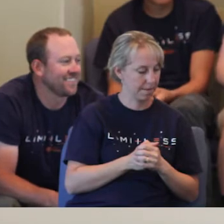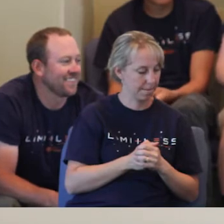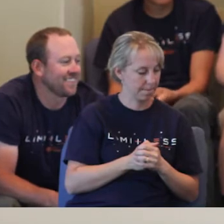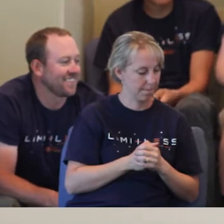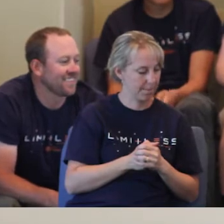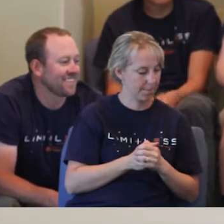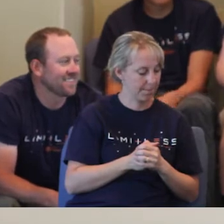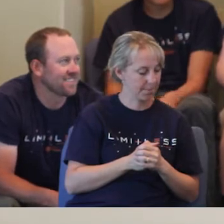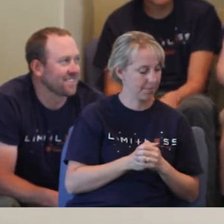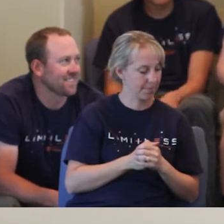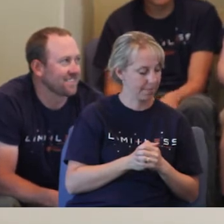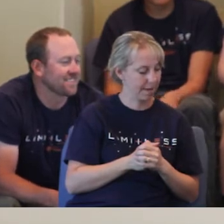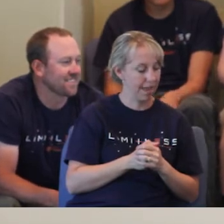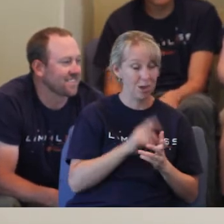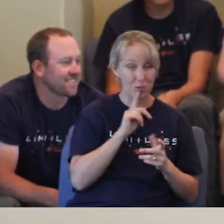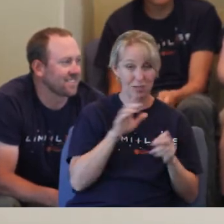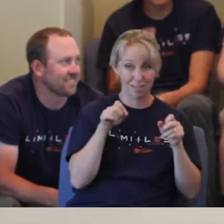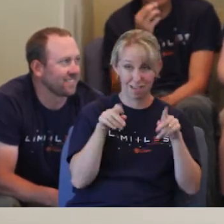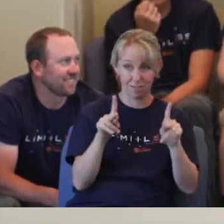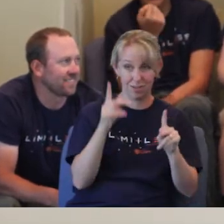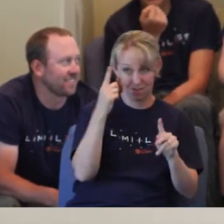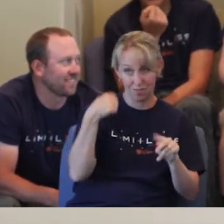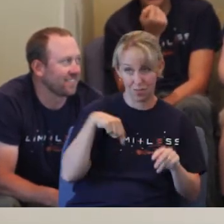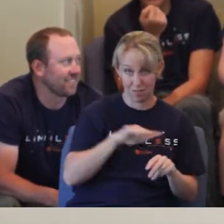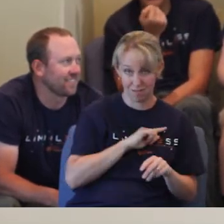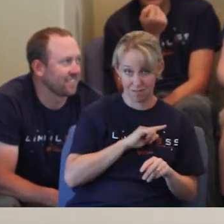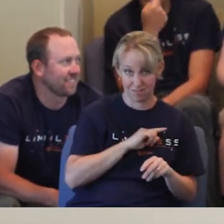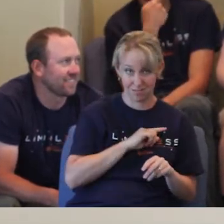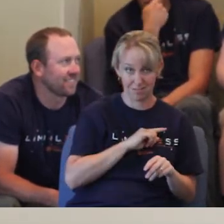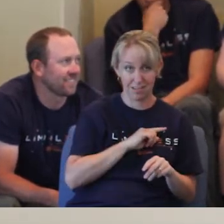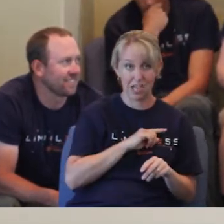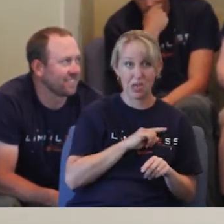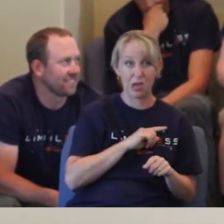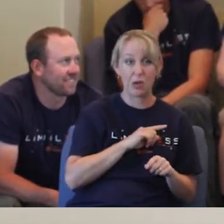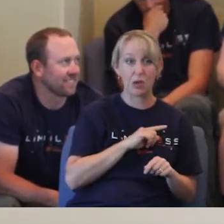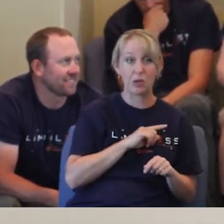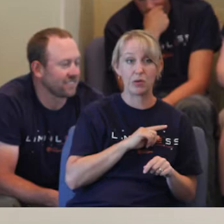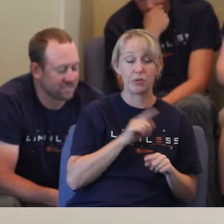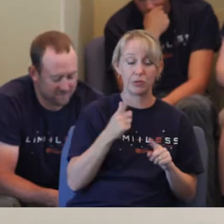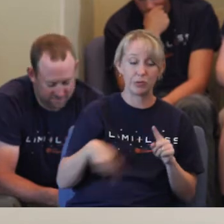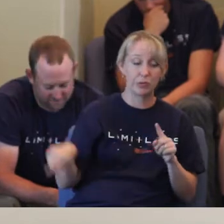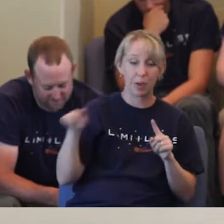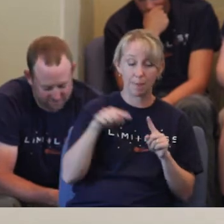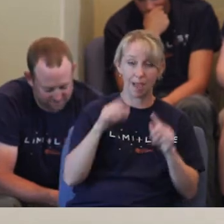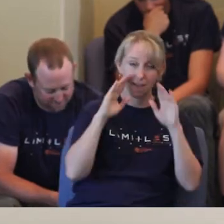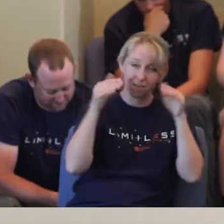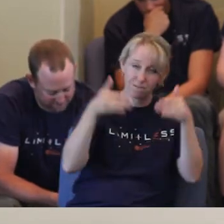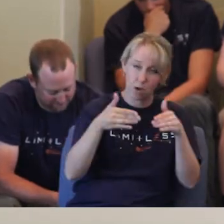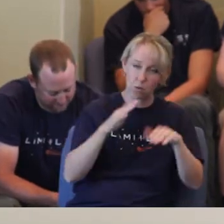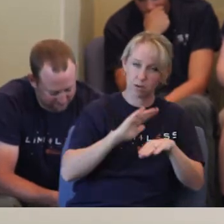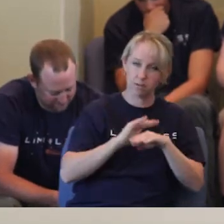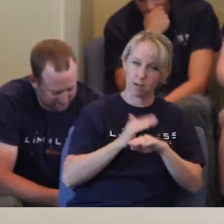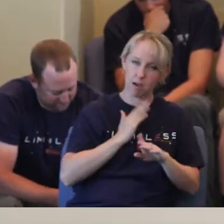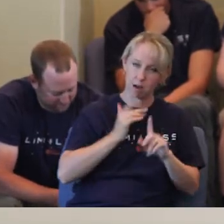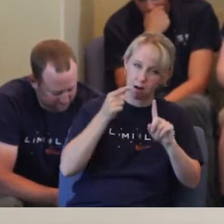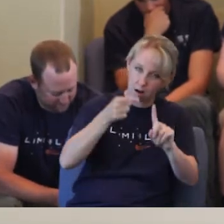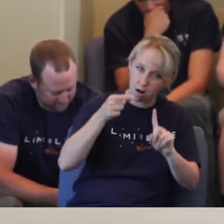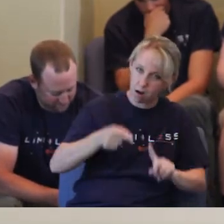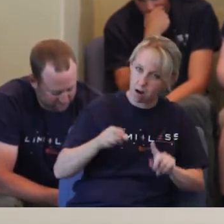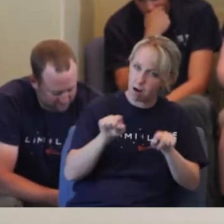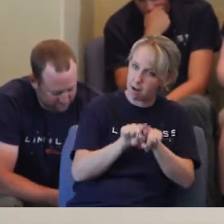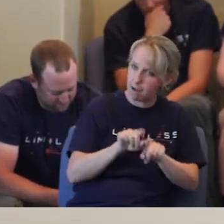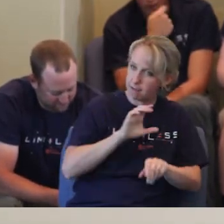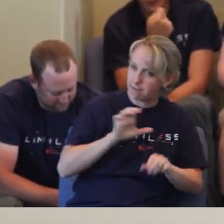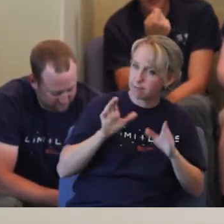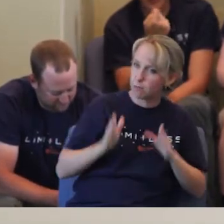it was an opportunity for us all to circle back and focus in on our missions as Christians,